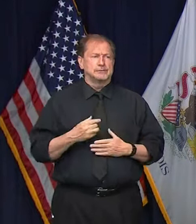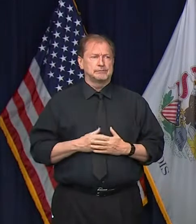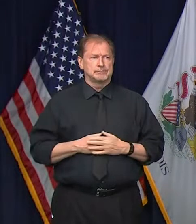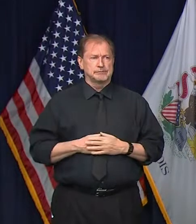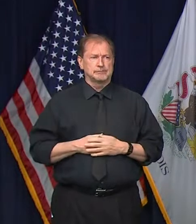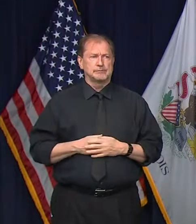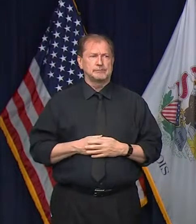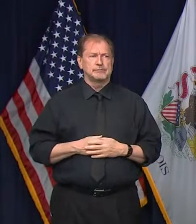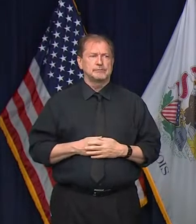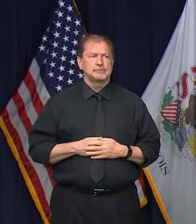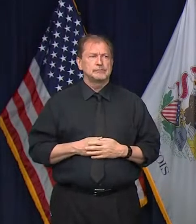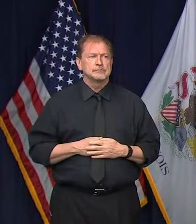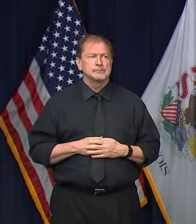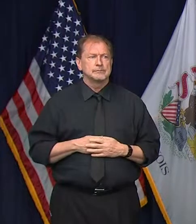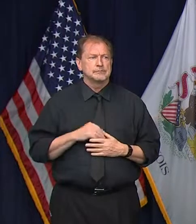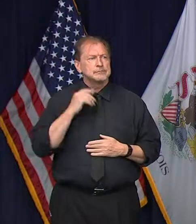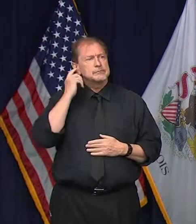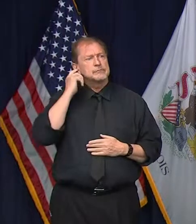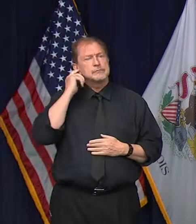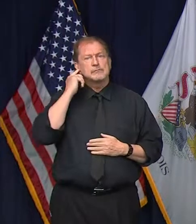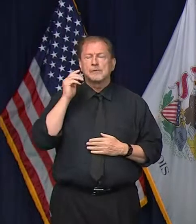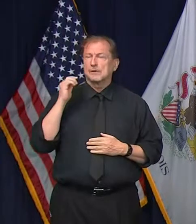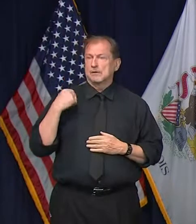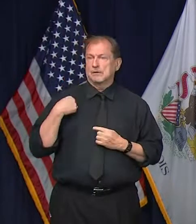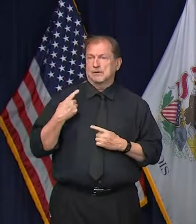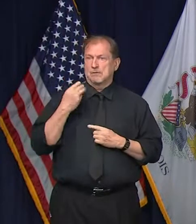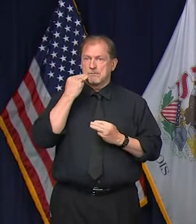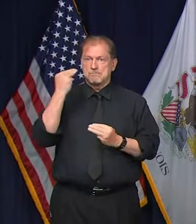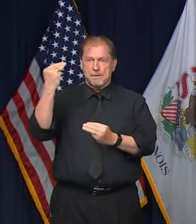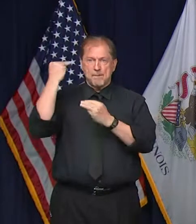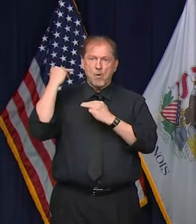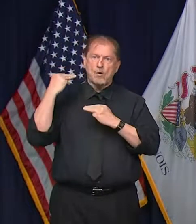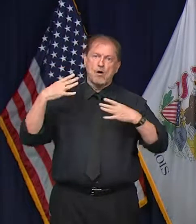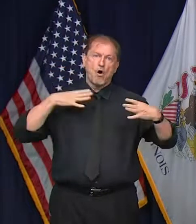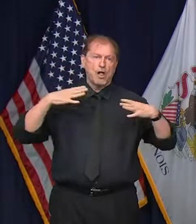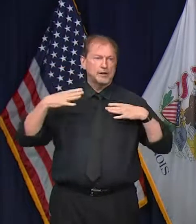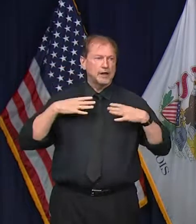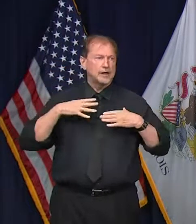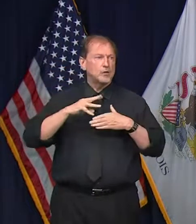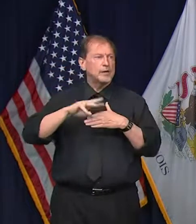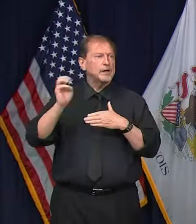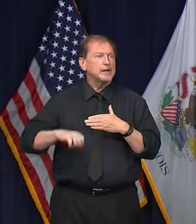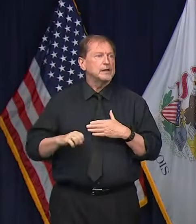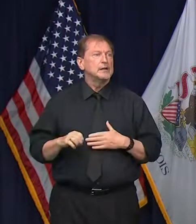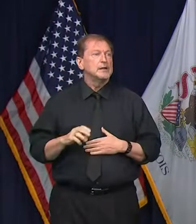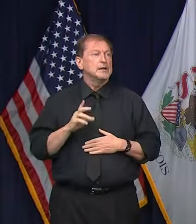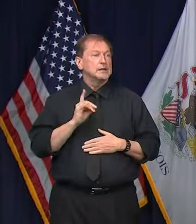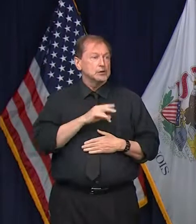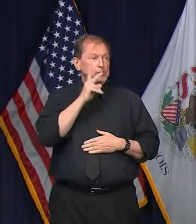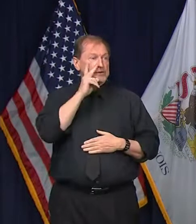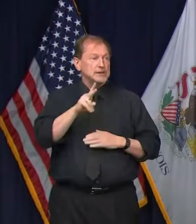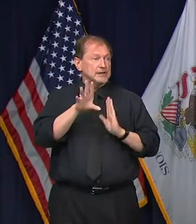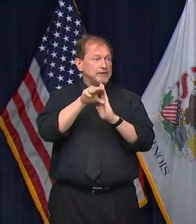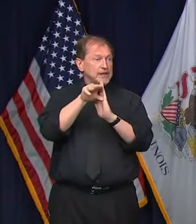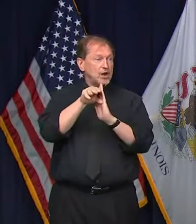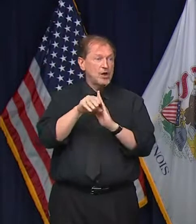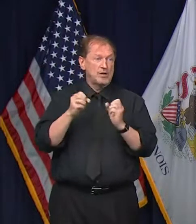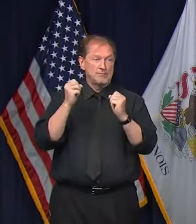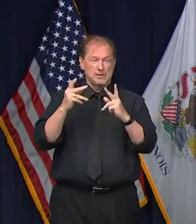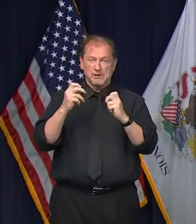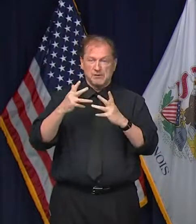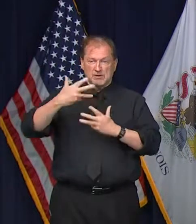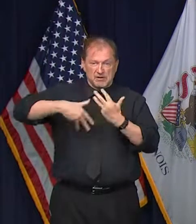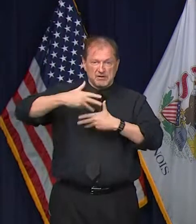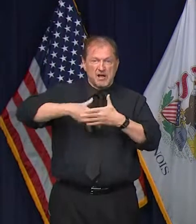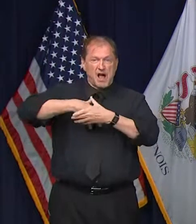is asking about this Memorial Day weekend. First of all, were you in Lake Geneva at all? And if not, did you at least see the video of all the people that crowded the streets